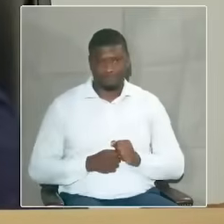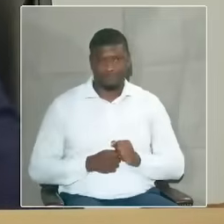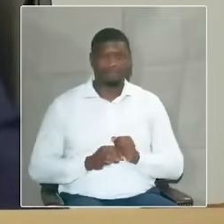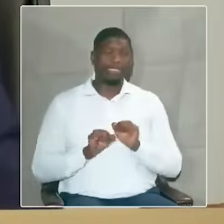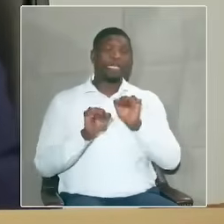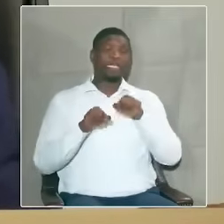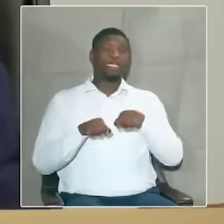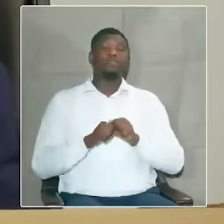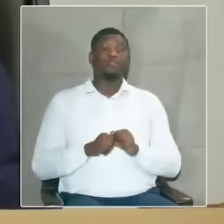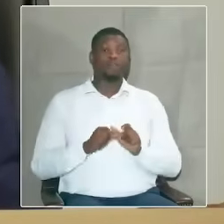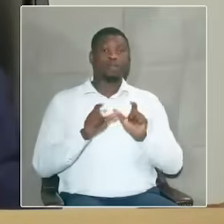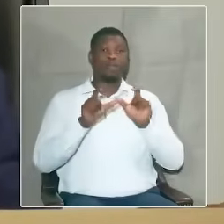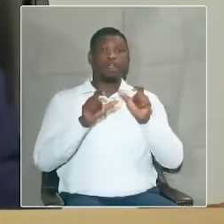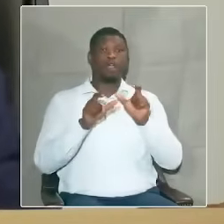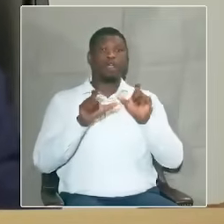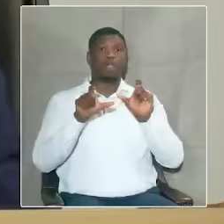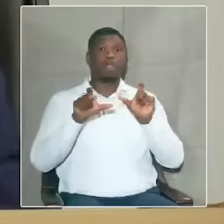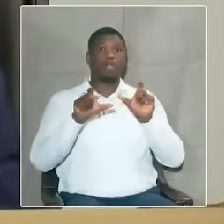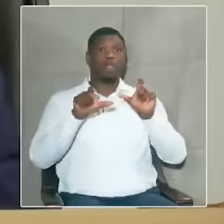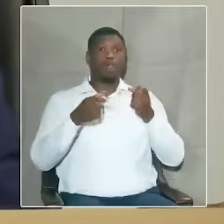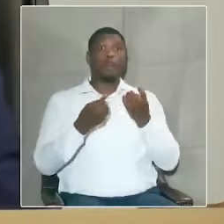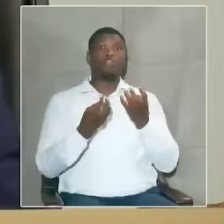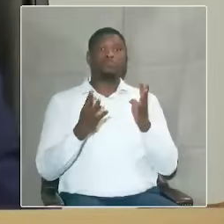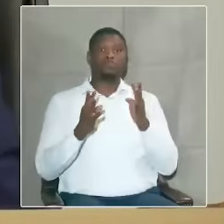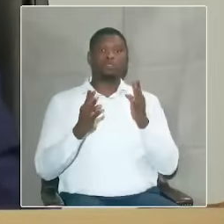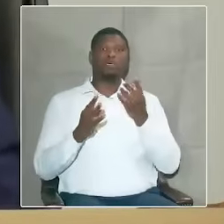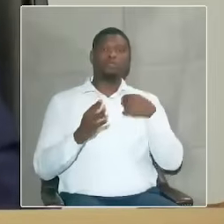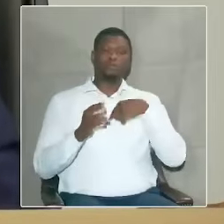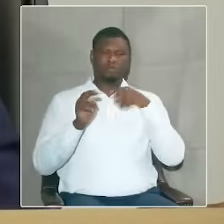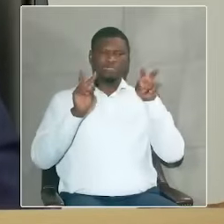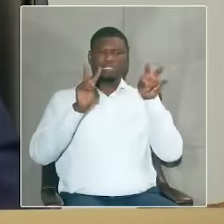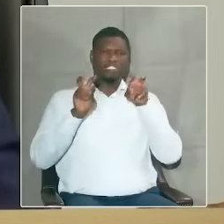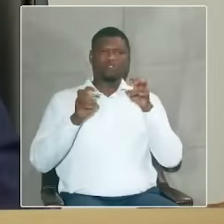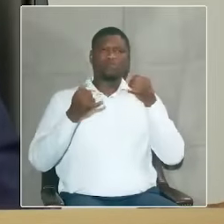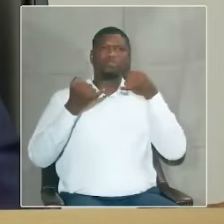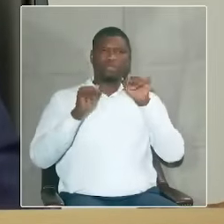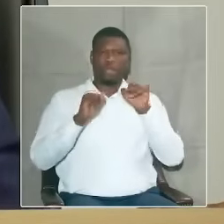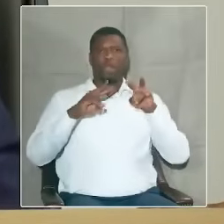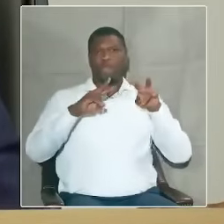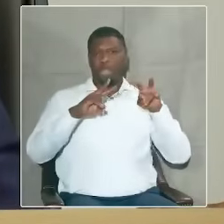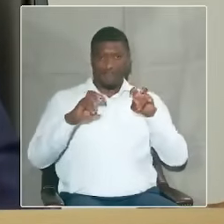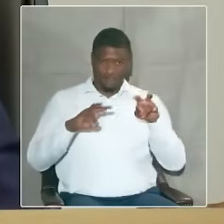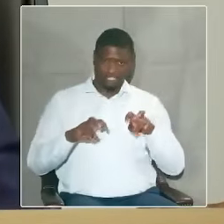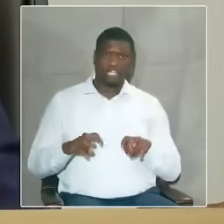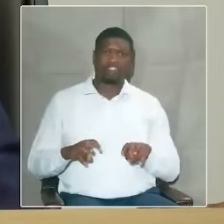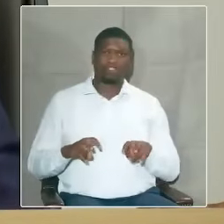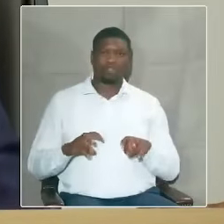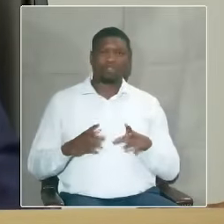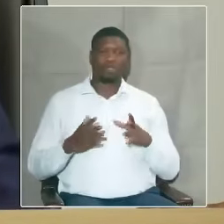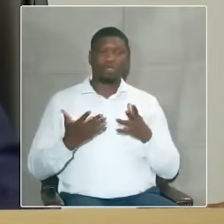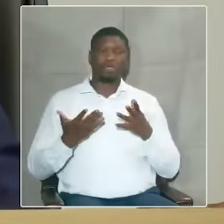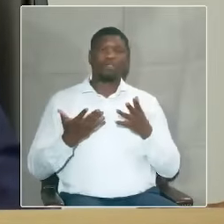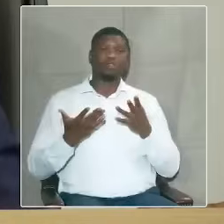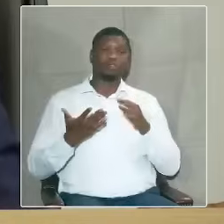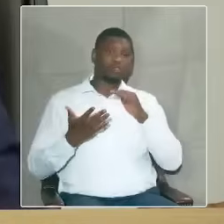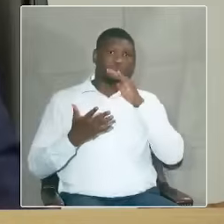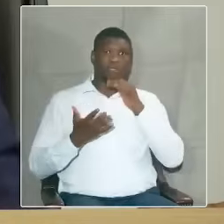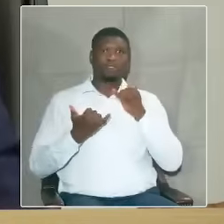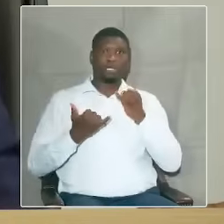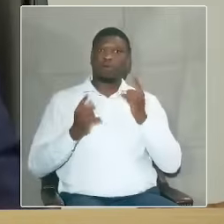Yeah, Commissioners, this is a matter that is under investigation, and one, of course, will never say,